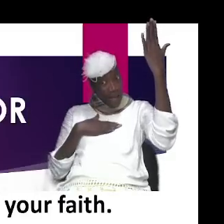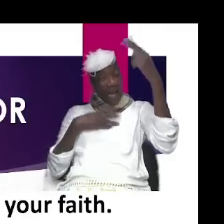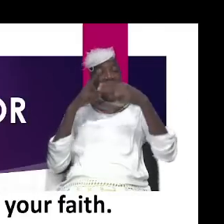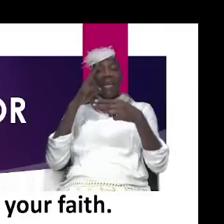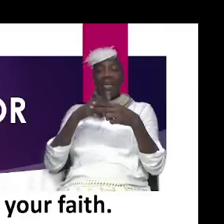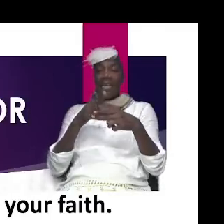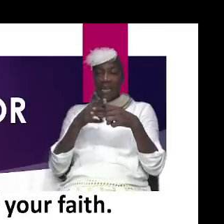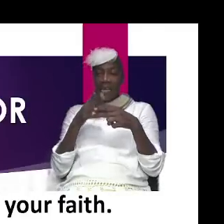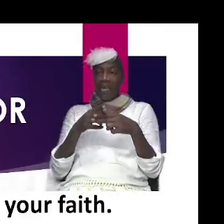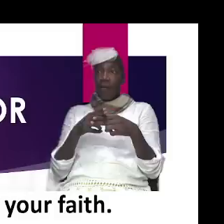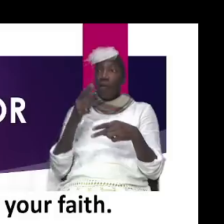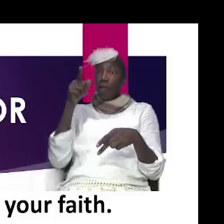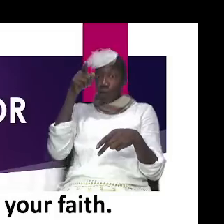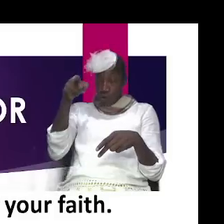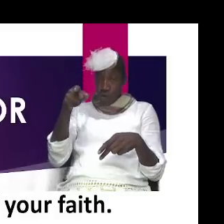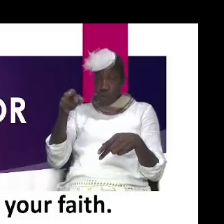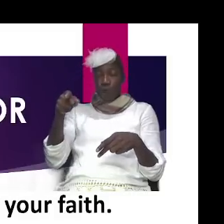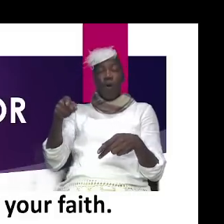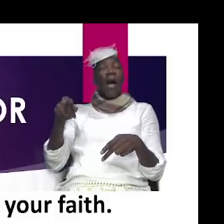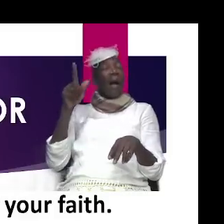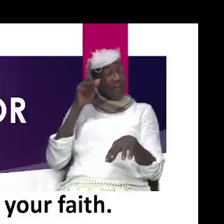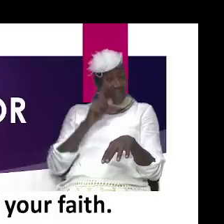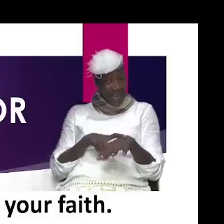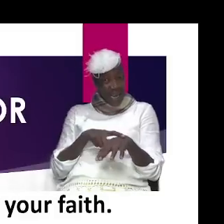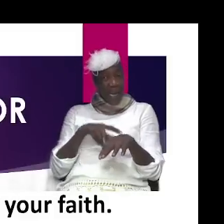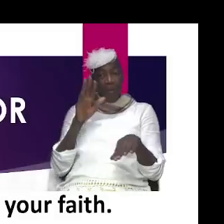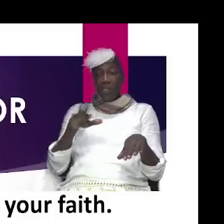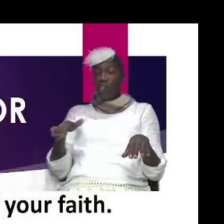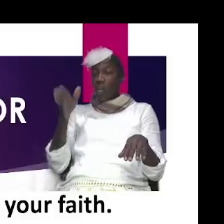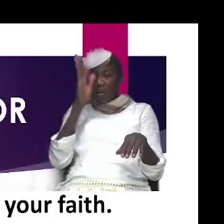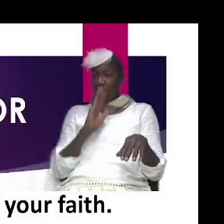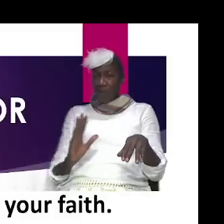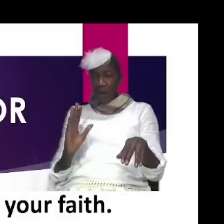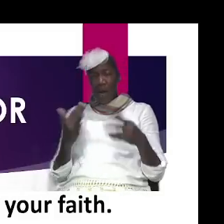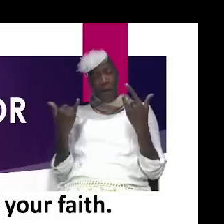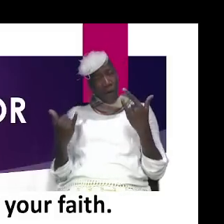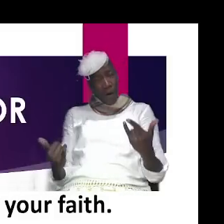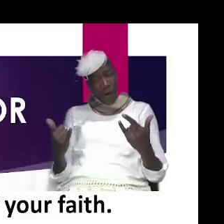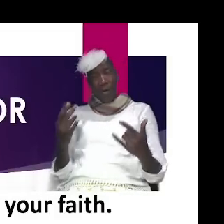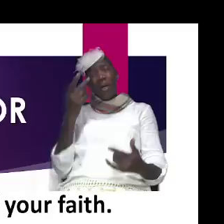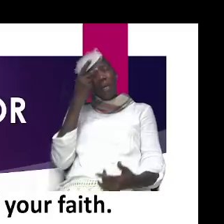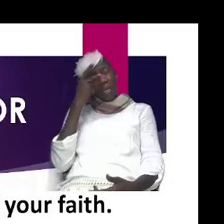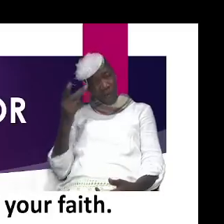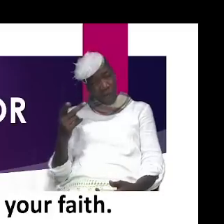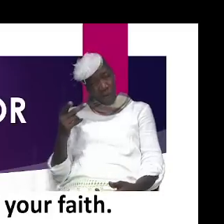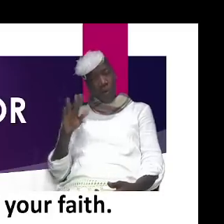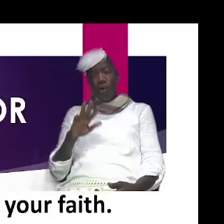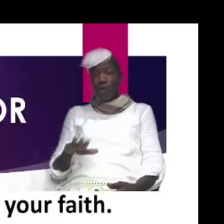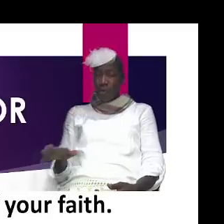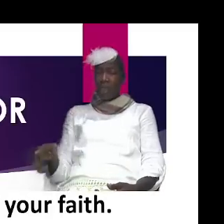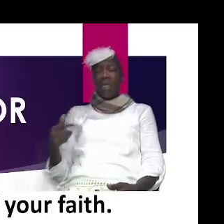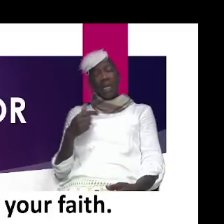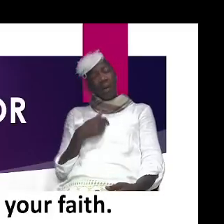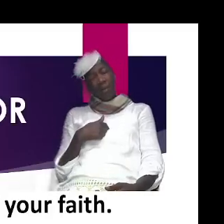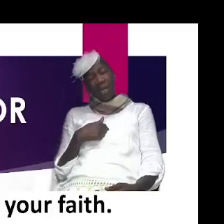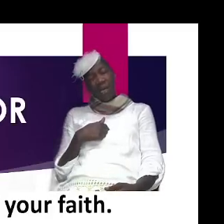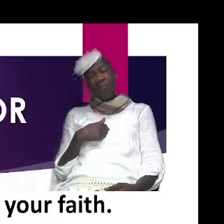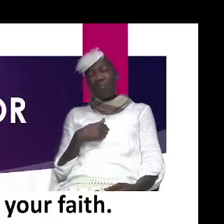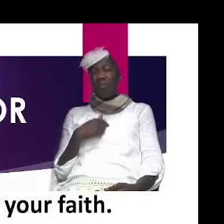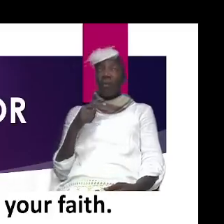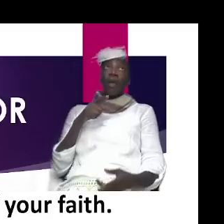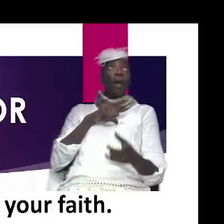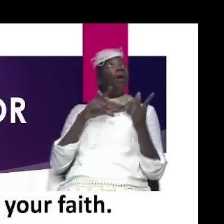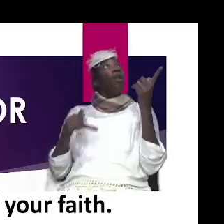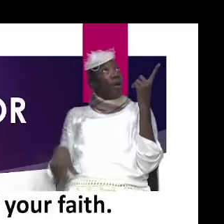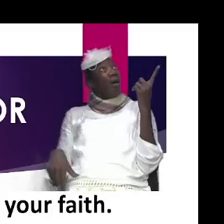Seeing that you at the time was a child of God, how did they view Christianity and me? And boy, Lord, I didn't even think about